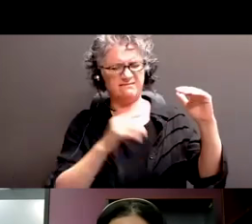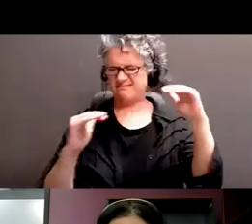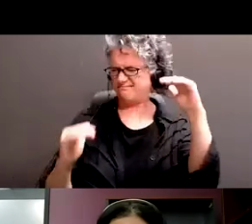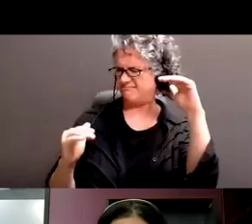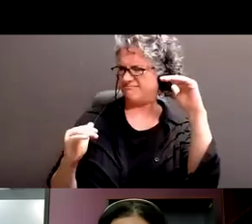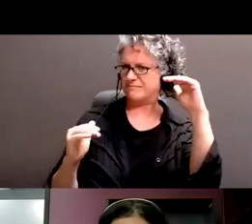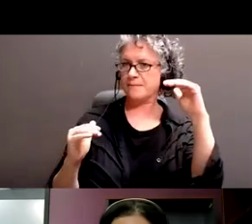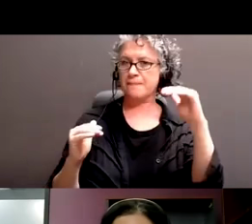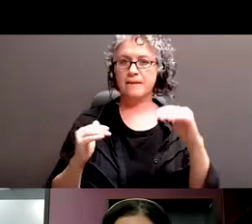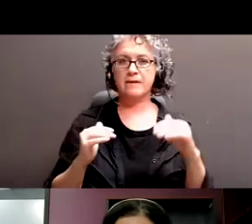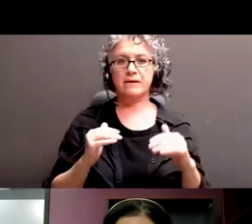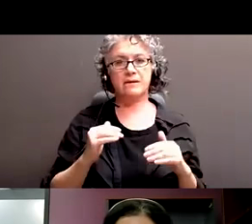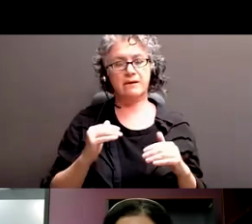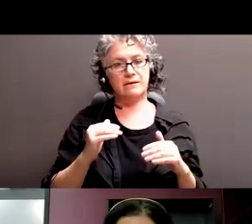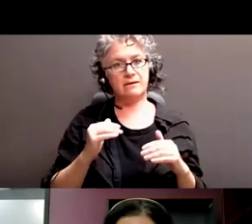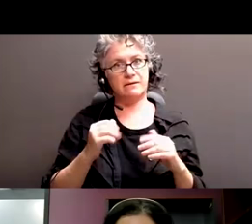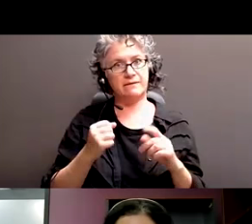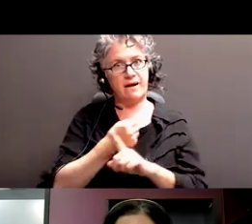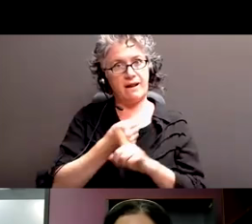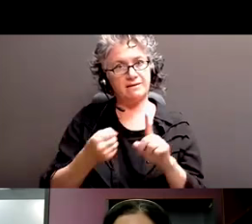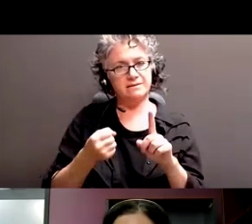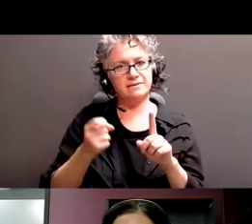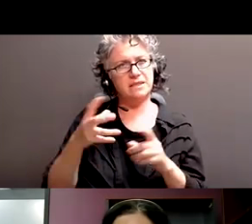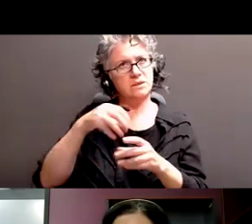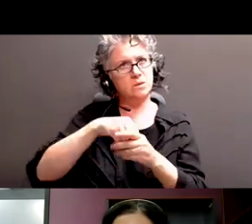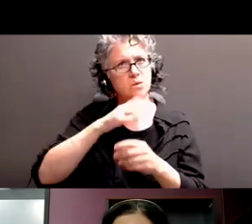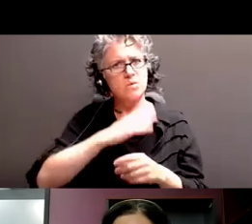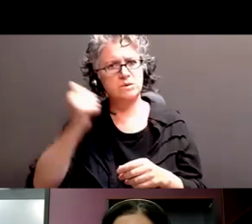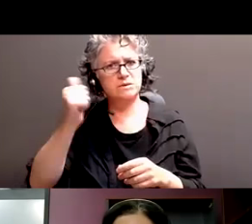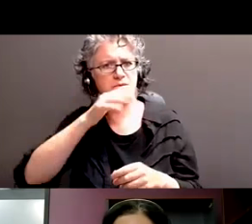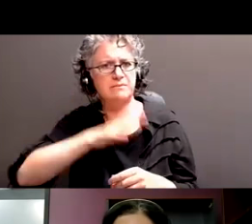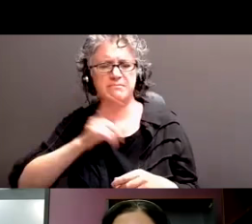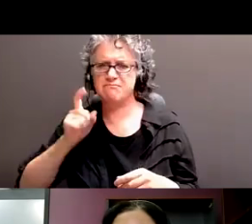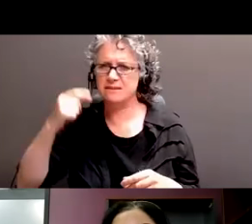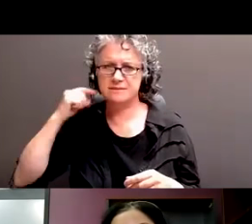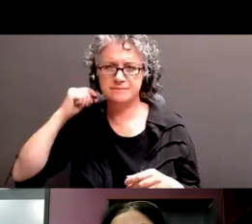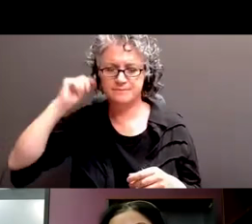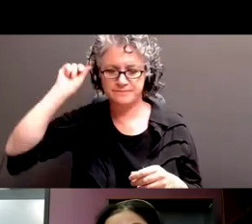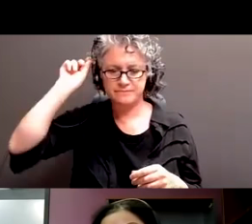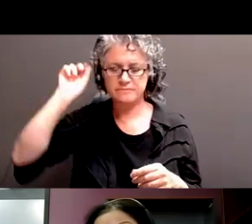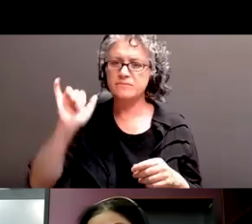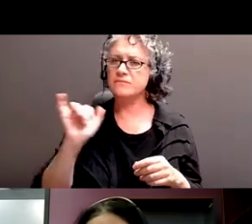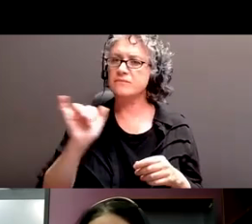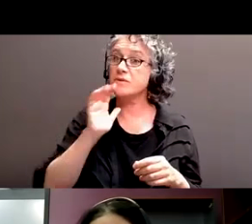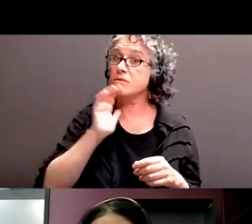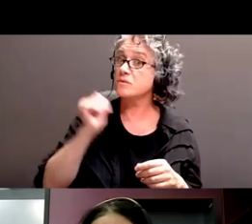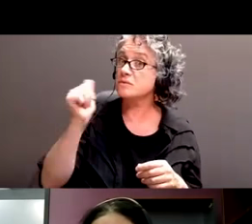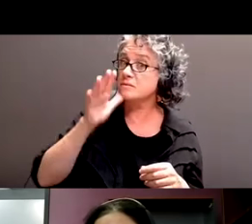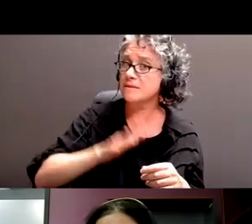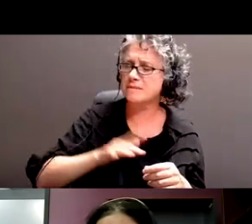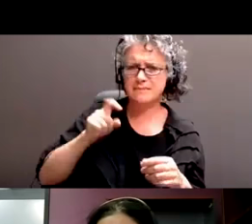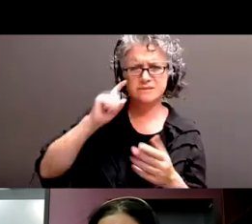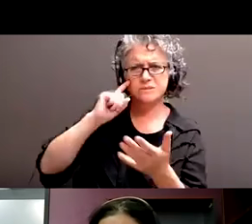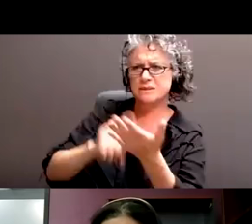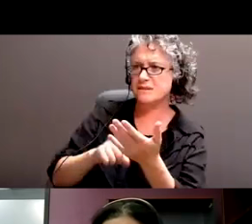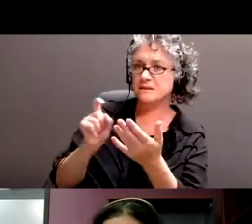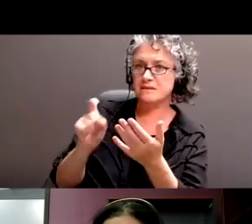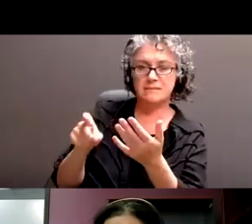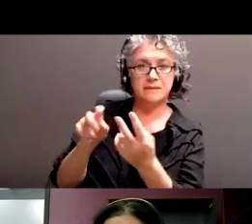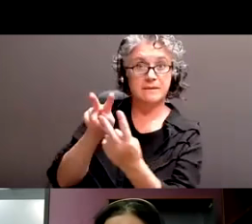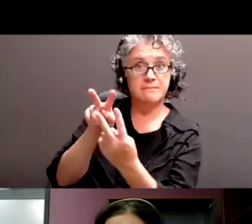to include older women in that conversation. And we need to recognize that an older woman could be experiencing intimate